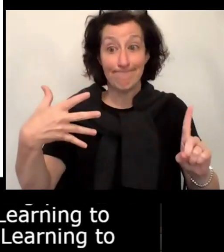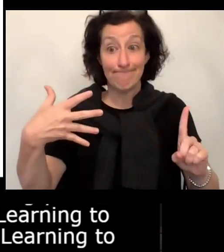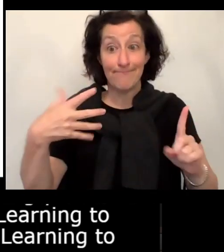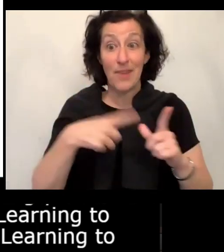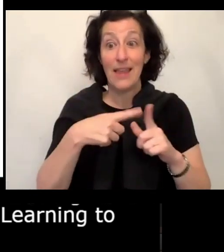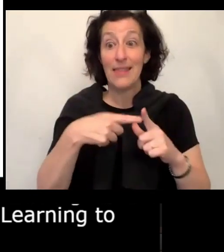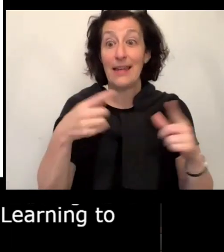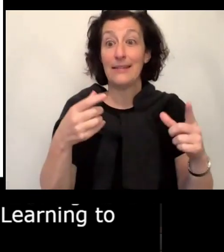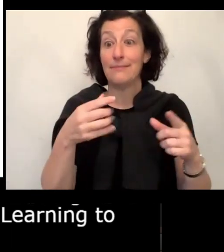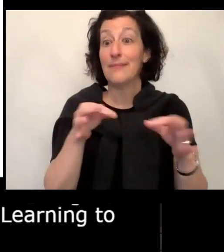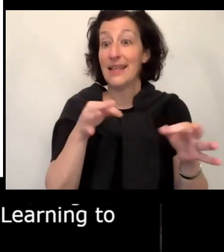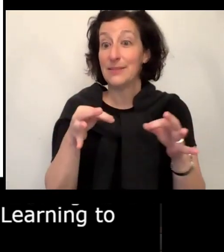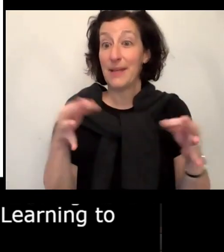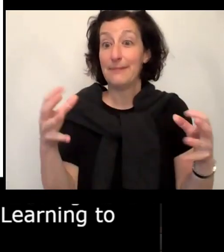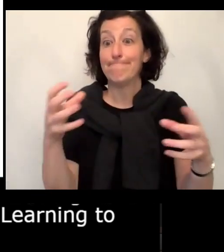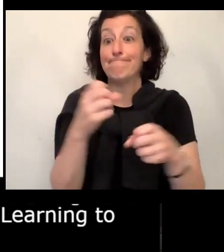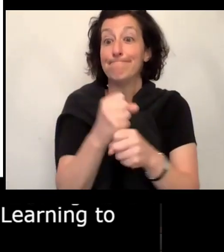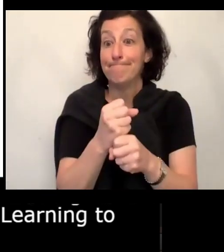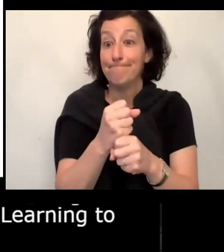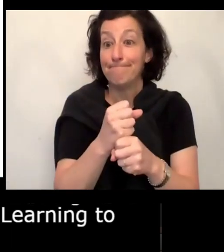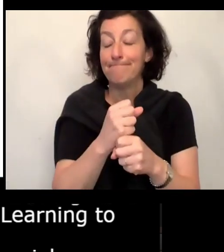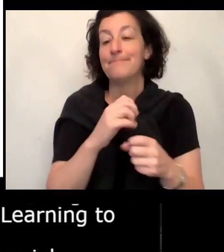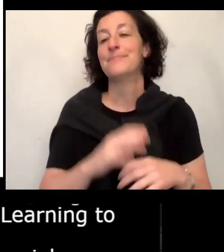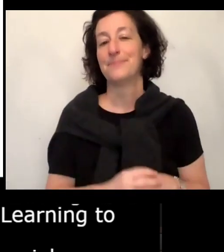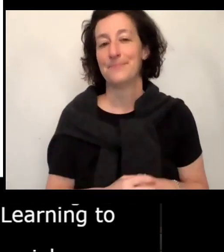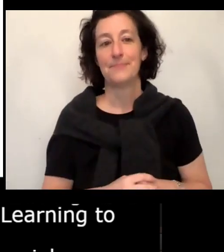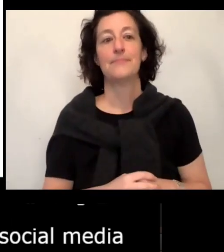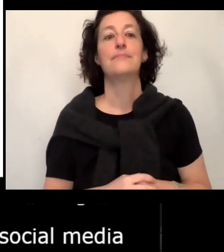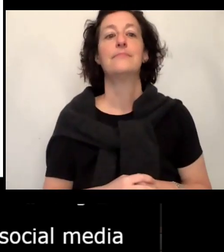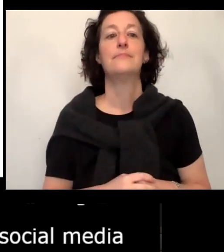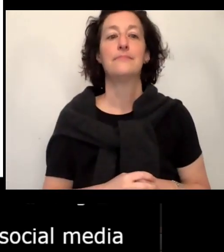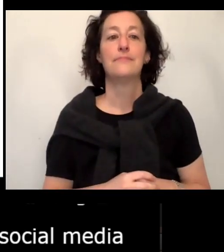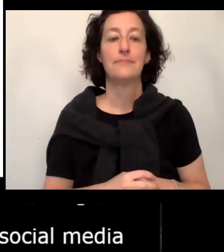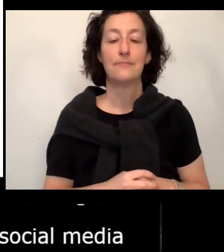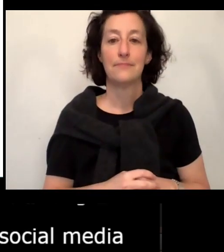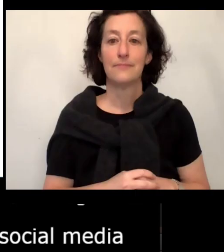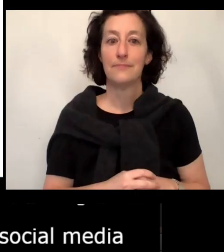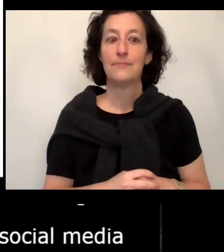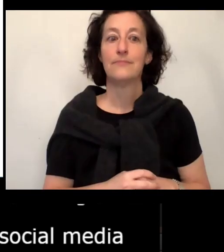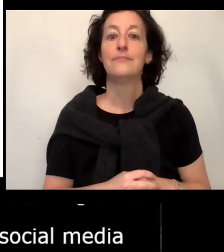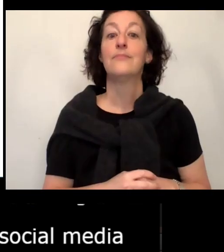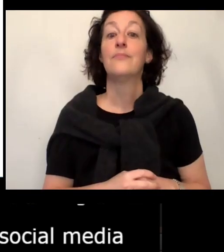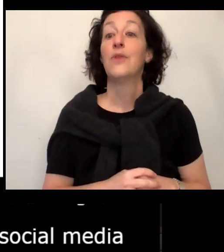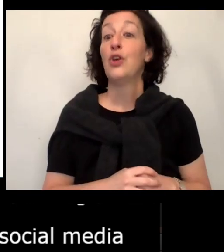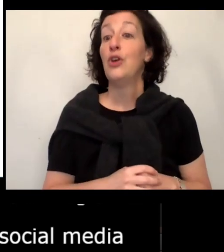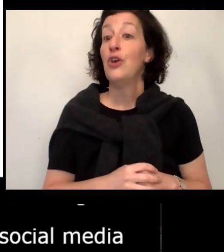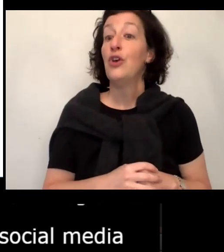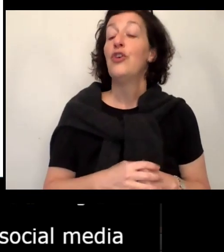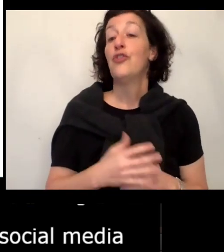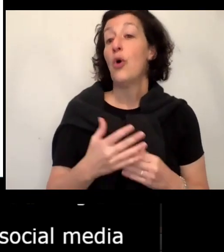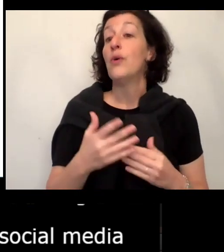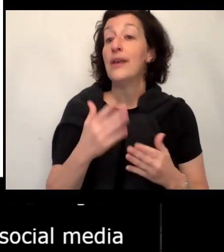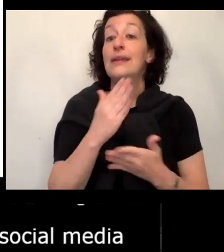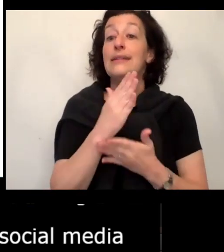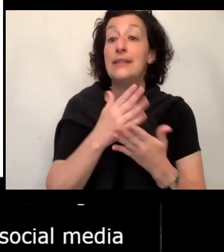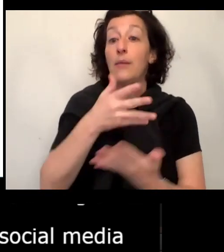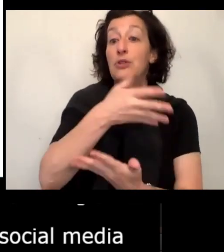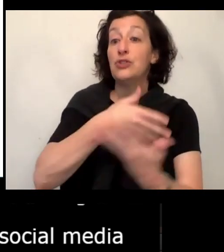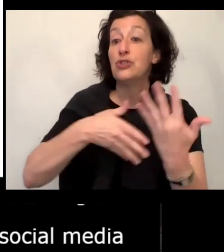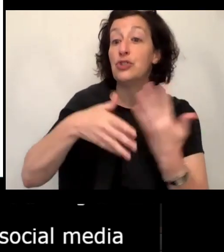especially those types of social media that grew out of SMS and short messages, are full